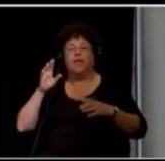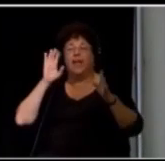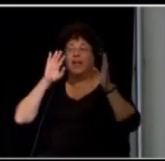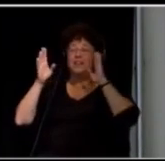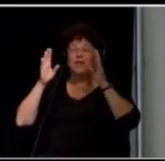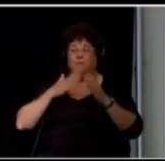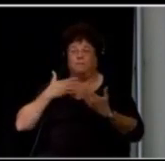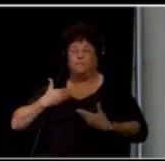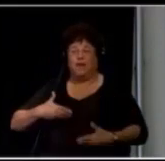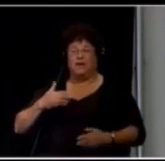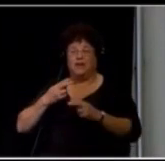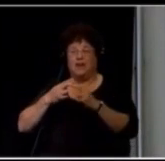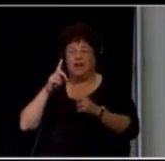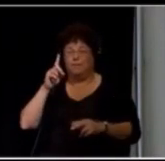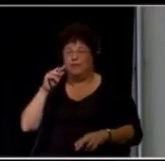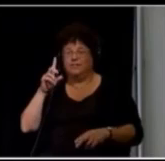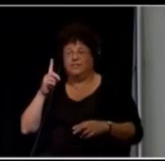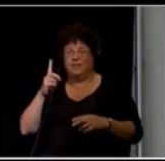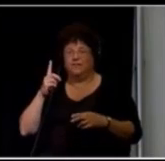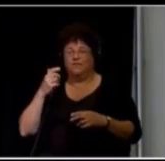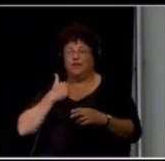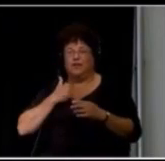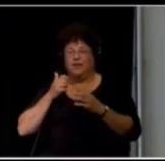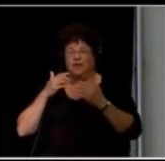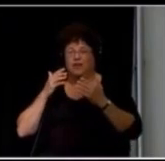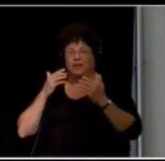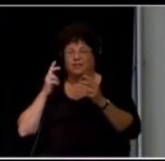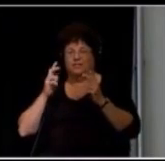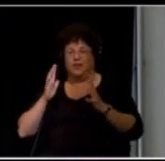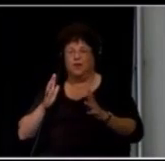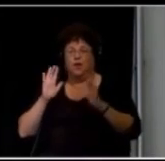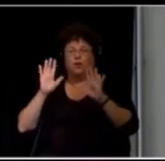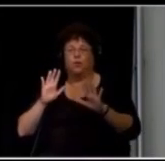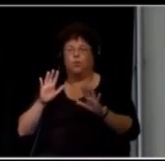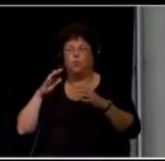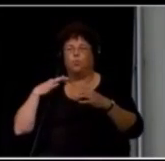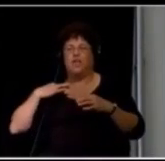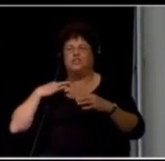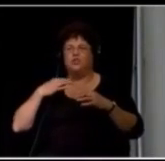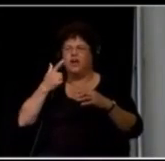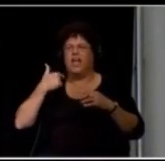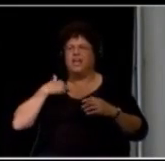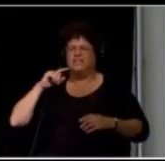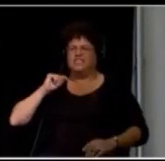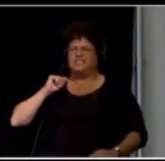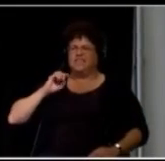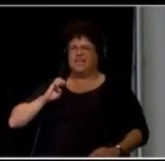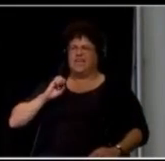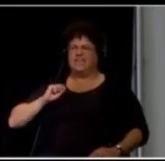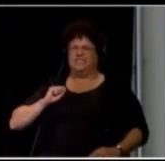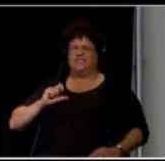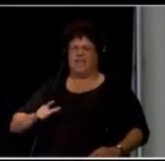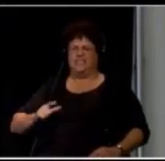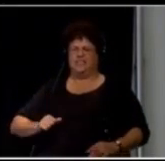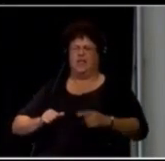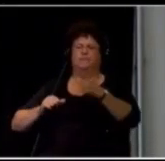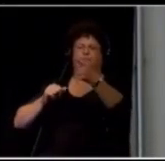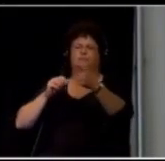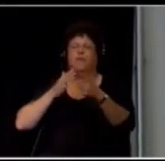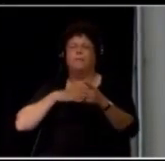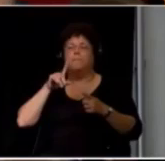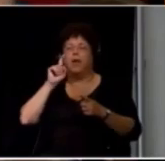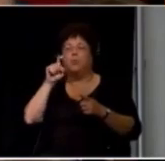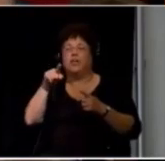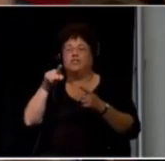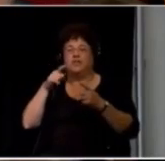Hello, my name's David. I'm a shareholder. Great show. I have a question for you. Oh, thank you. I'm surprised more aren't wearing them. My question